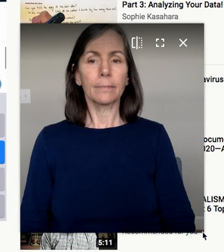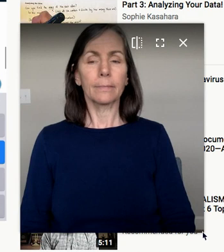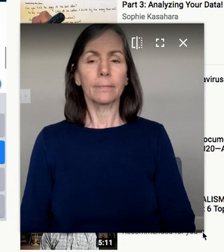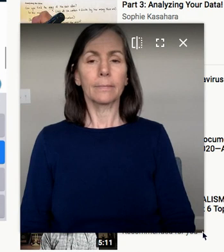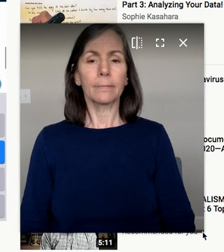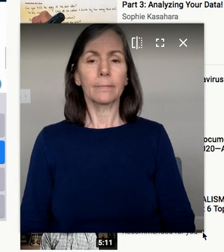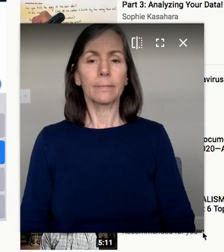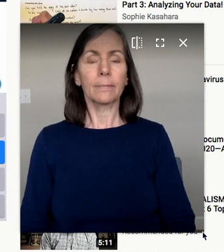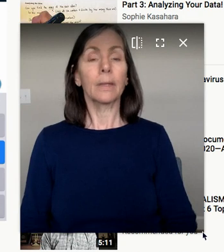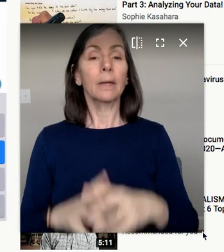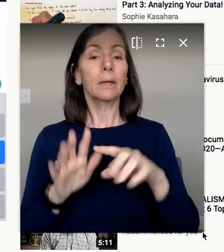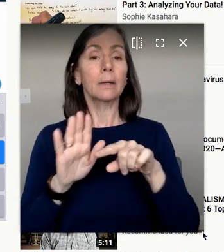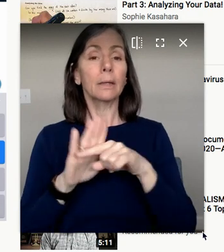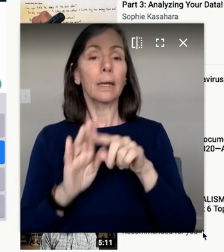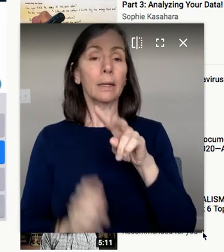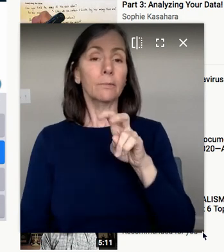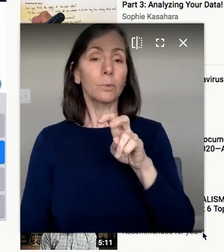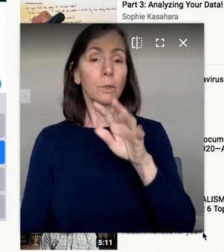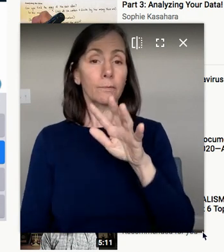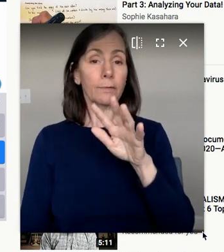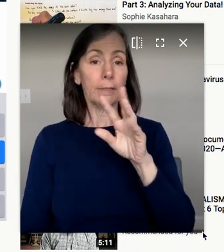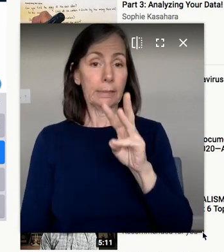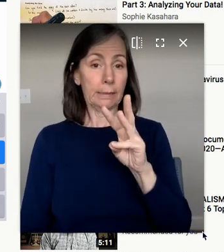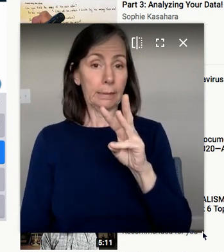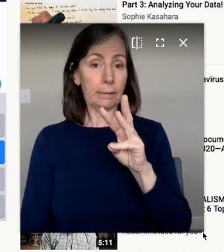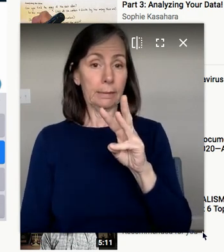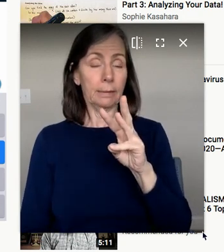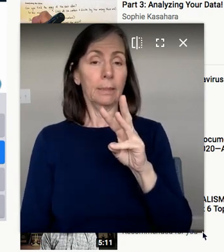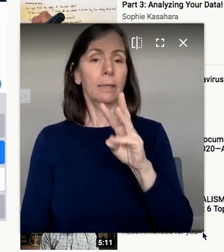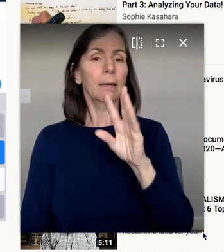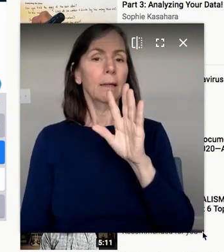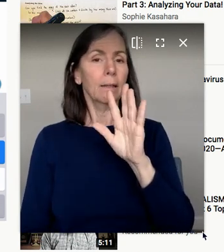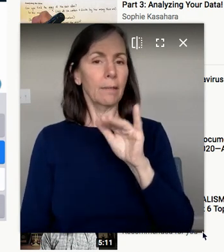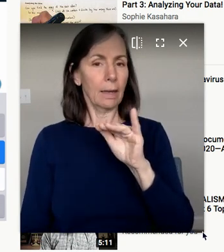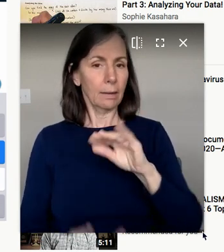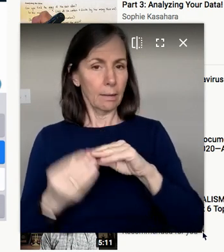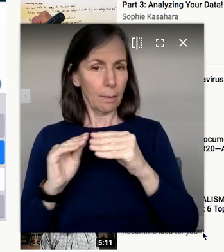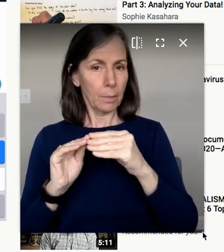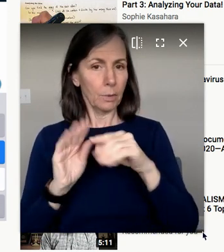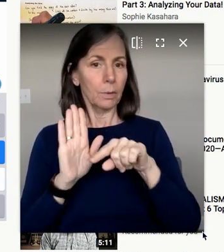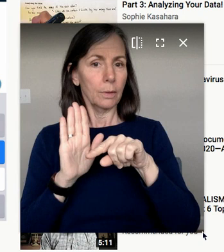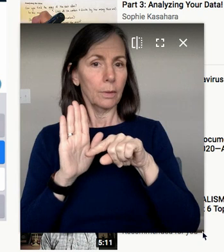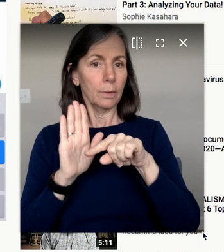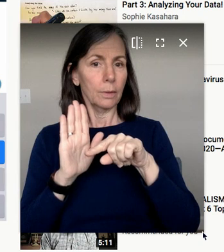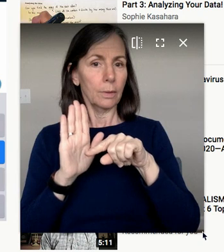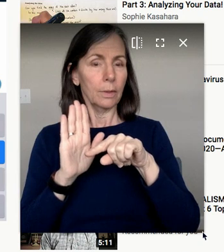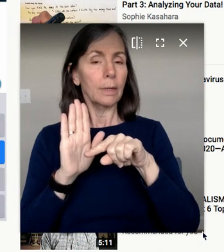And negative 256 is negative, so I'm going to put an A.